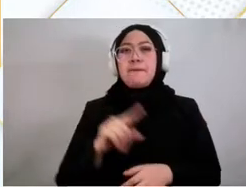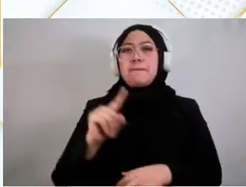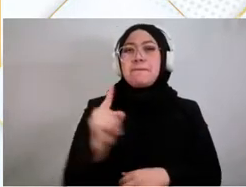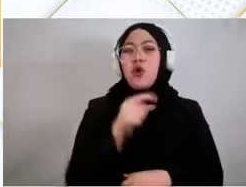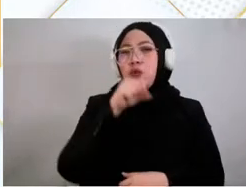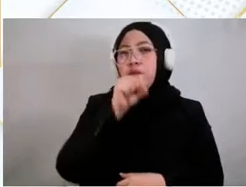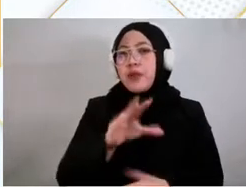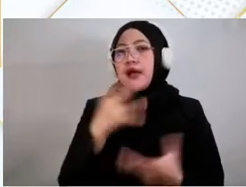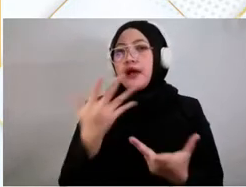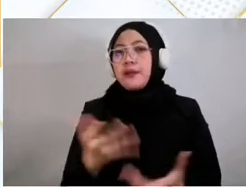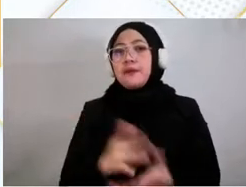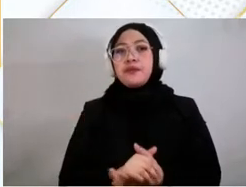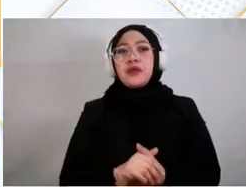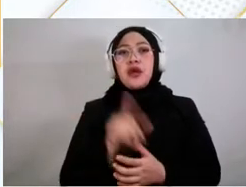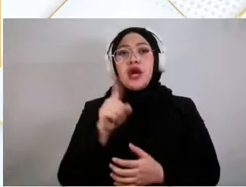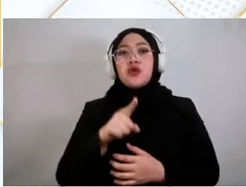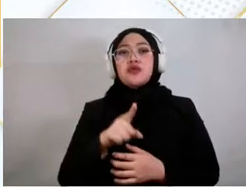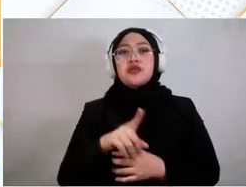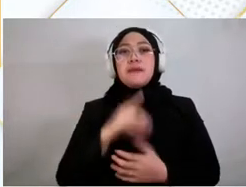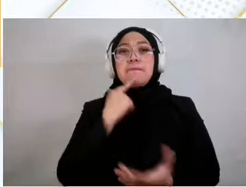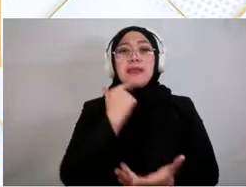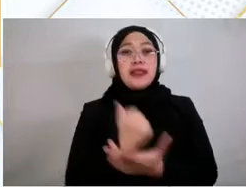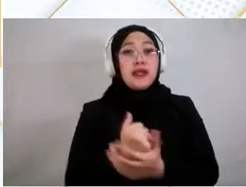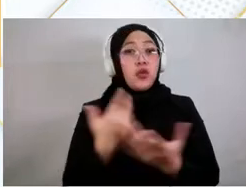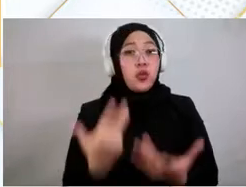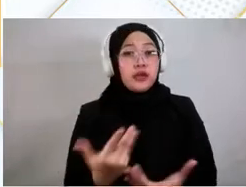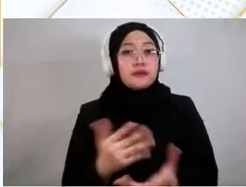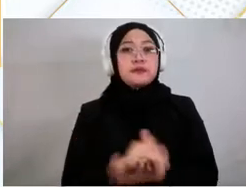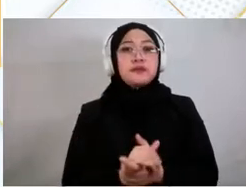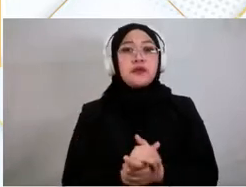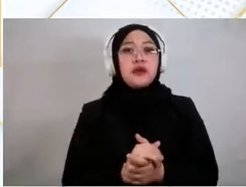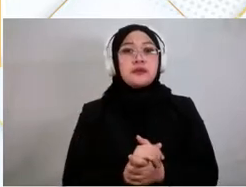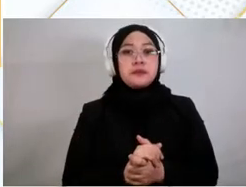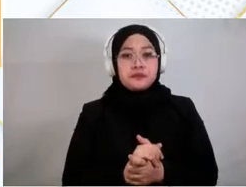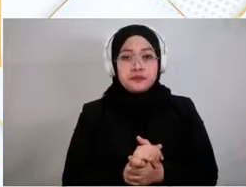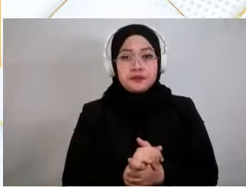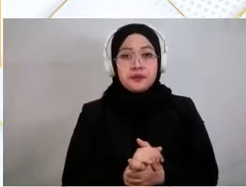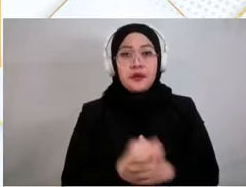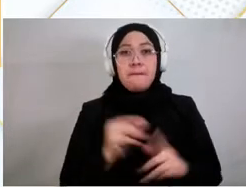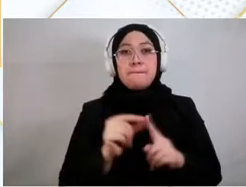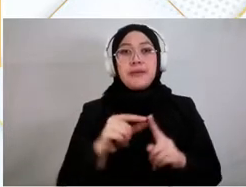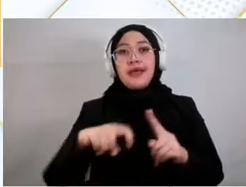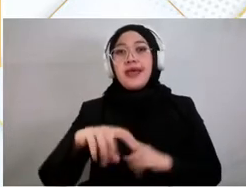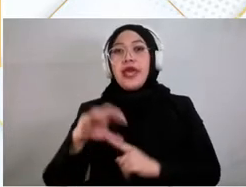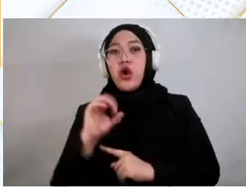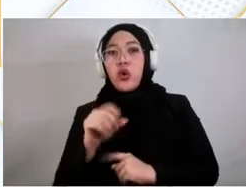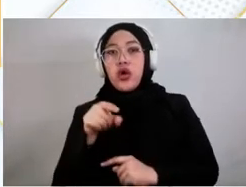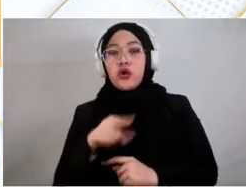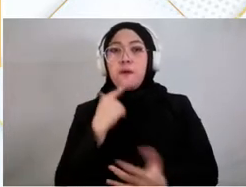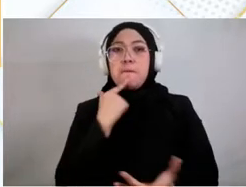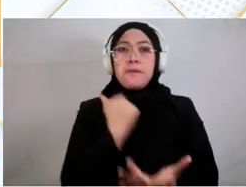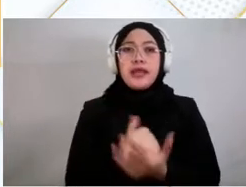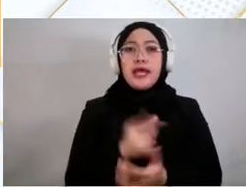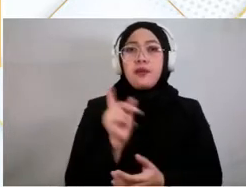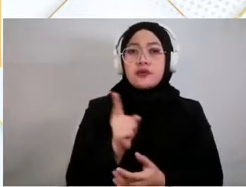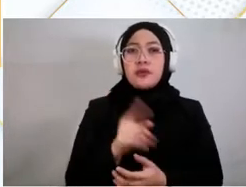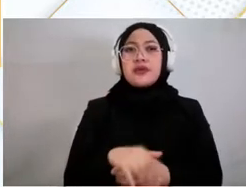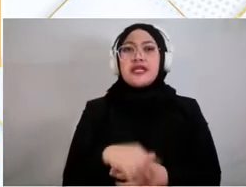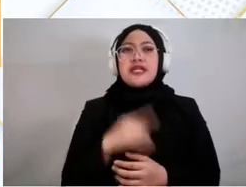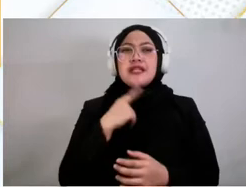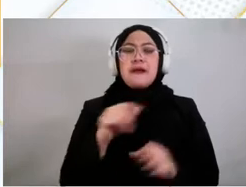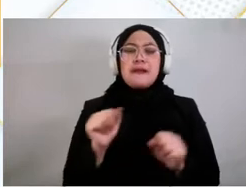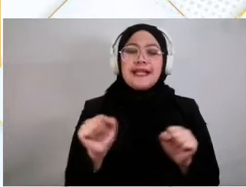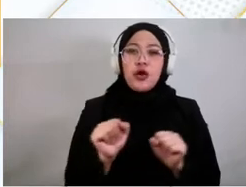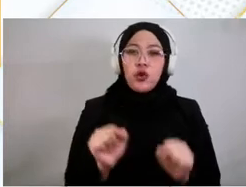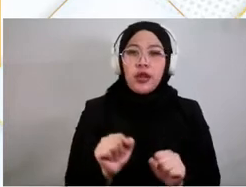take into account, that the role of the PKO is very, not only very important, but also very crucial